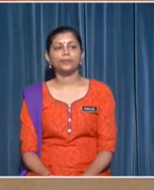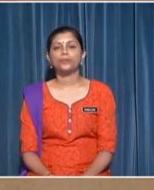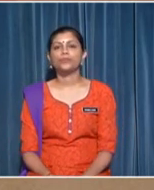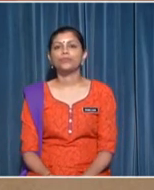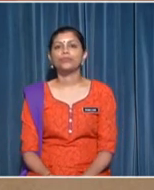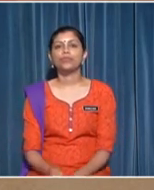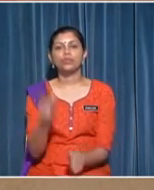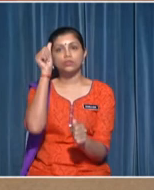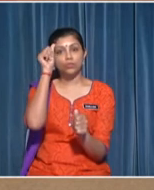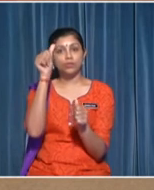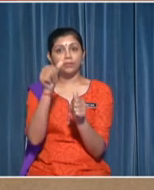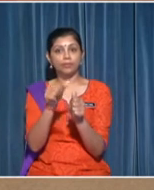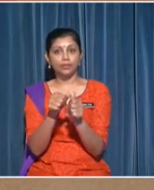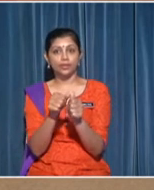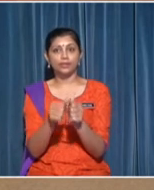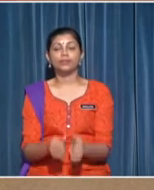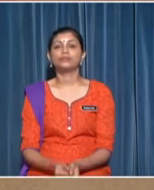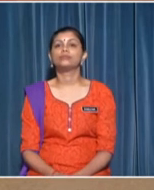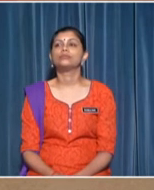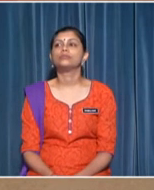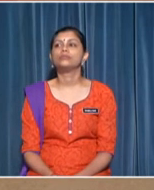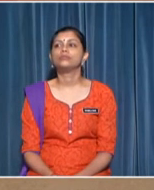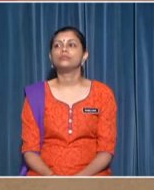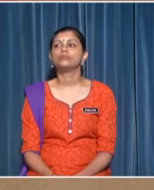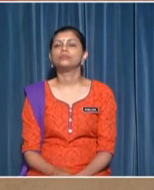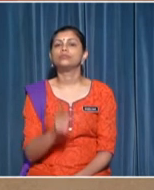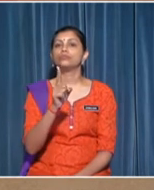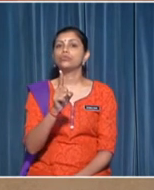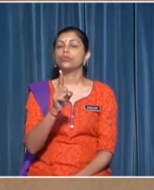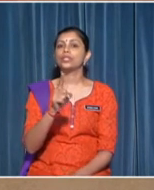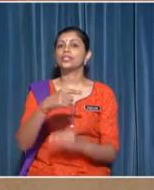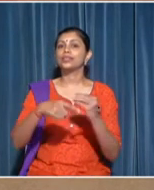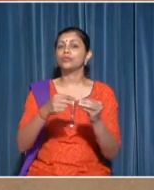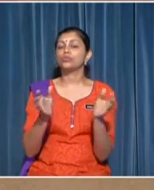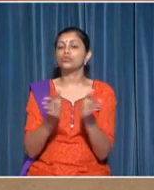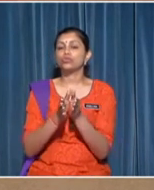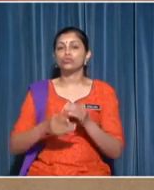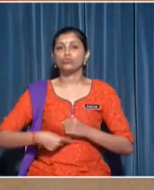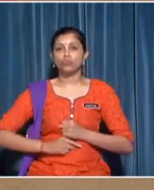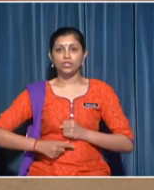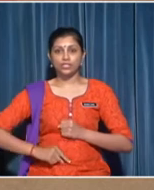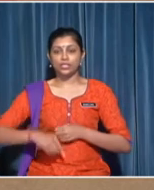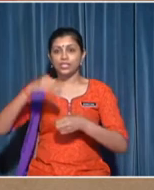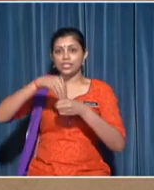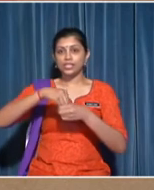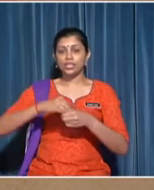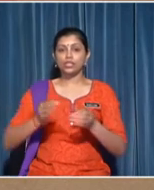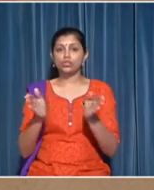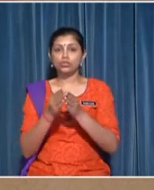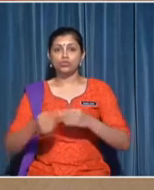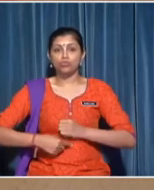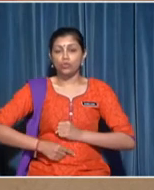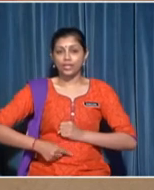to remember the facts about small intestine. On the inside of the small